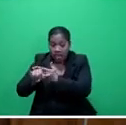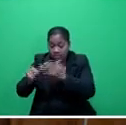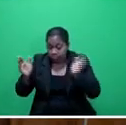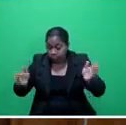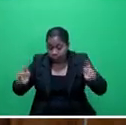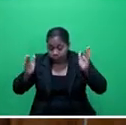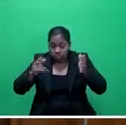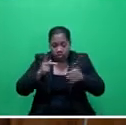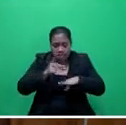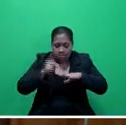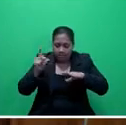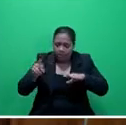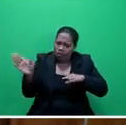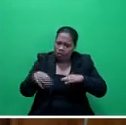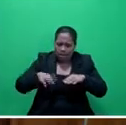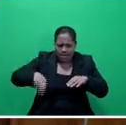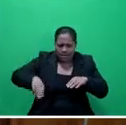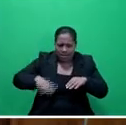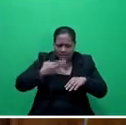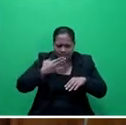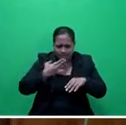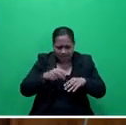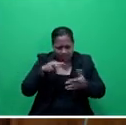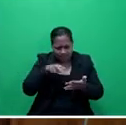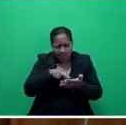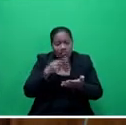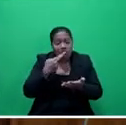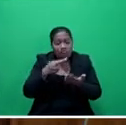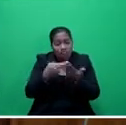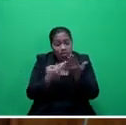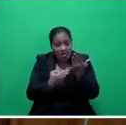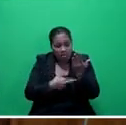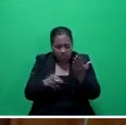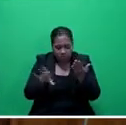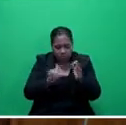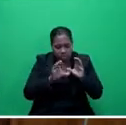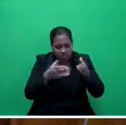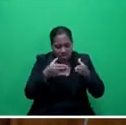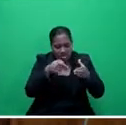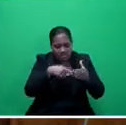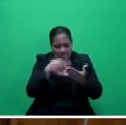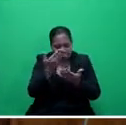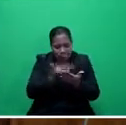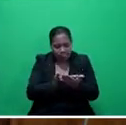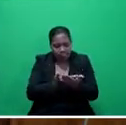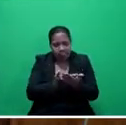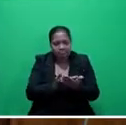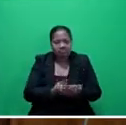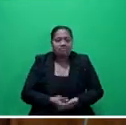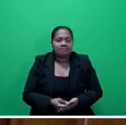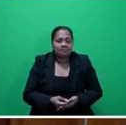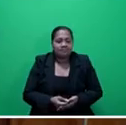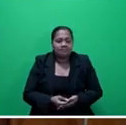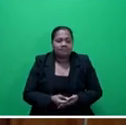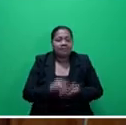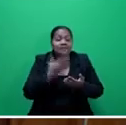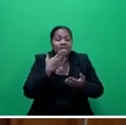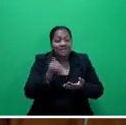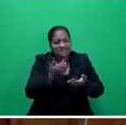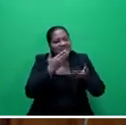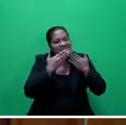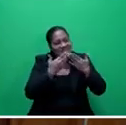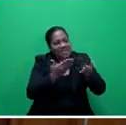all members to take note of the recommendation by the committee. Thank you. Please hand the report to